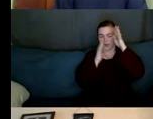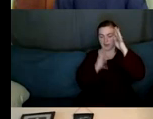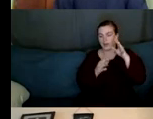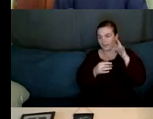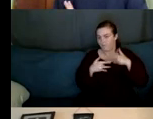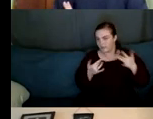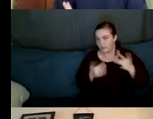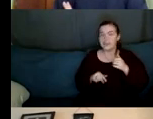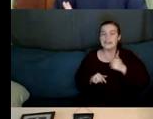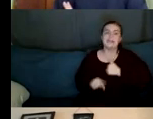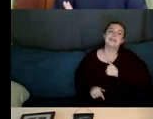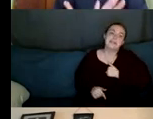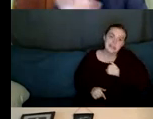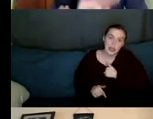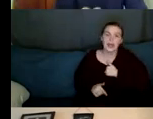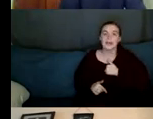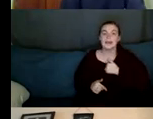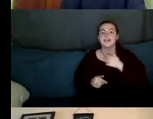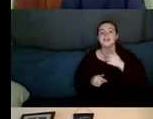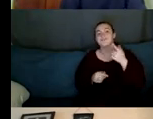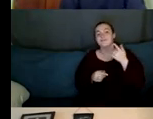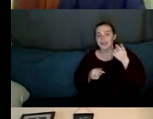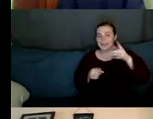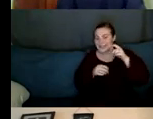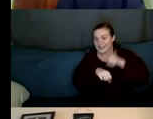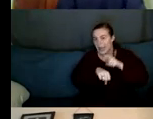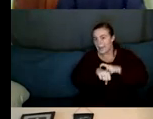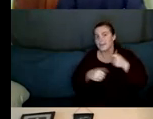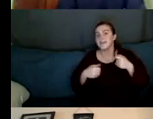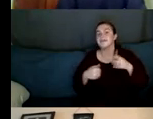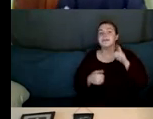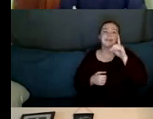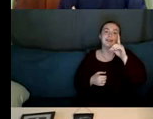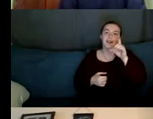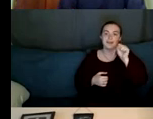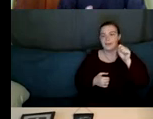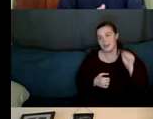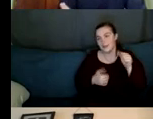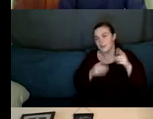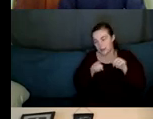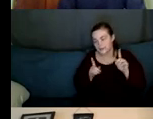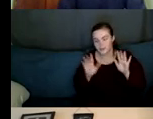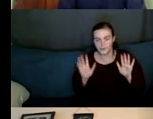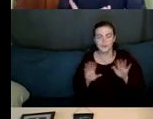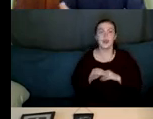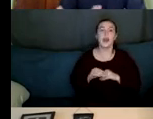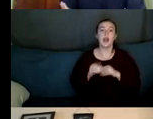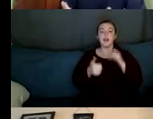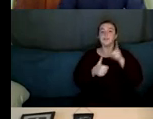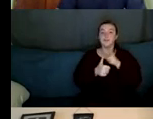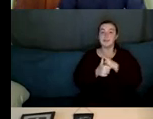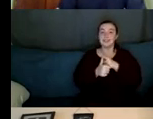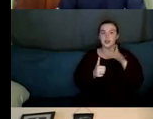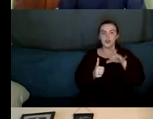do apologize, all the times are in daylight savings, we'll live. So the first step is to choose your time frame. You probably